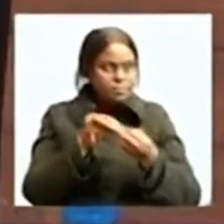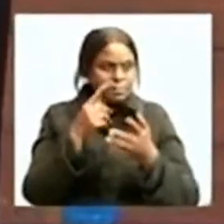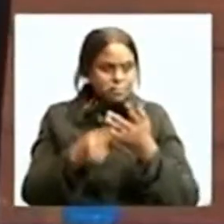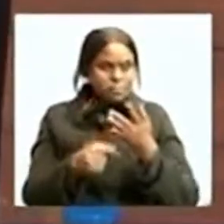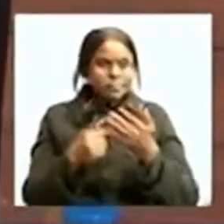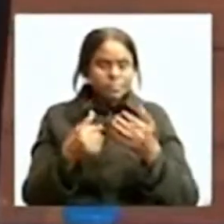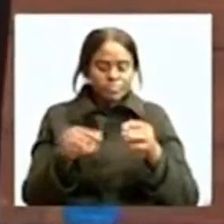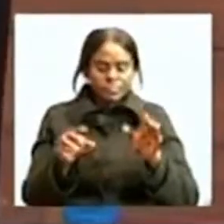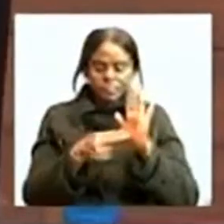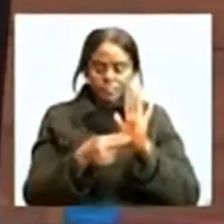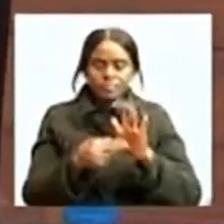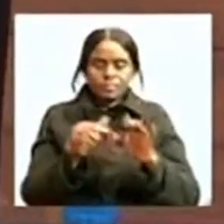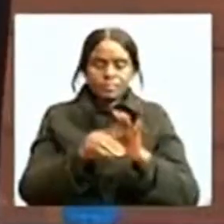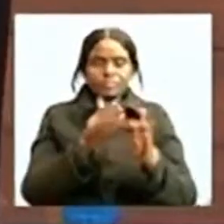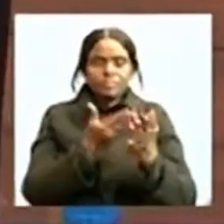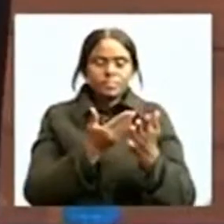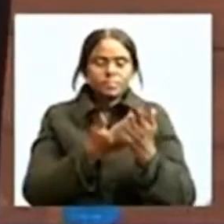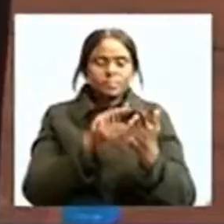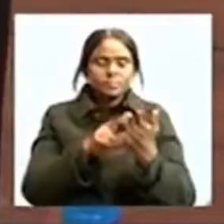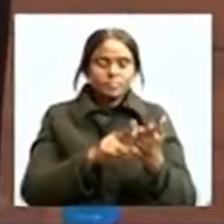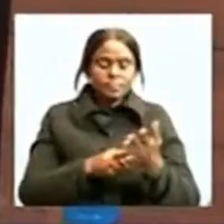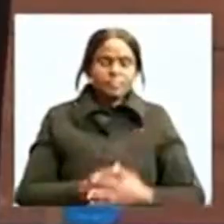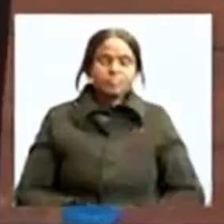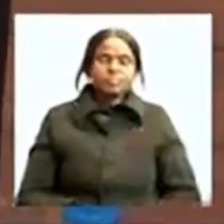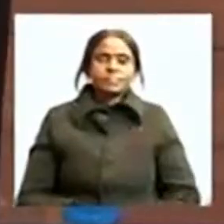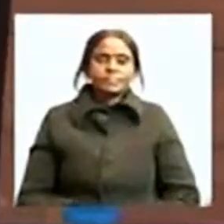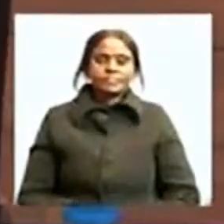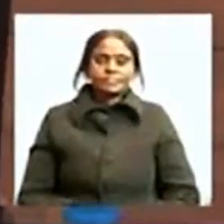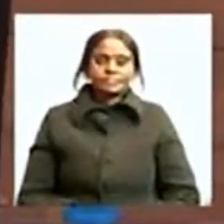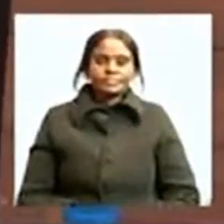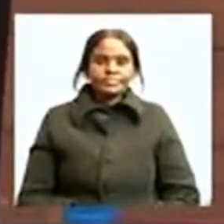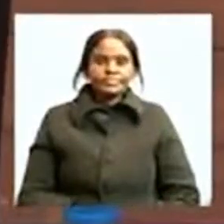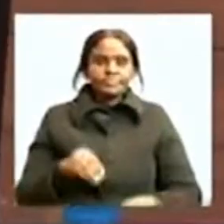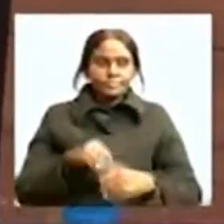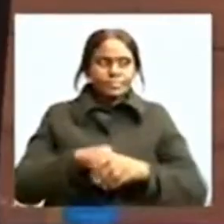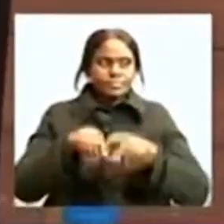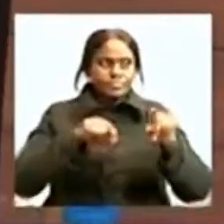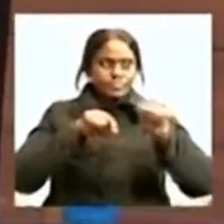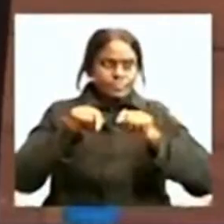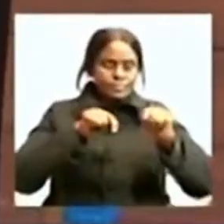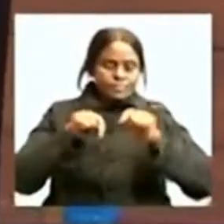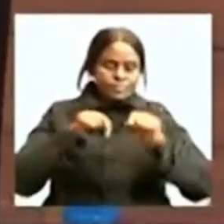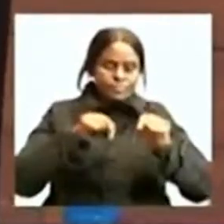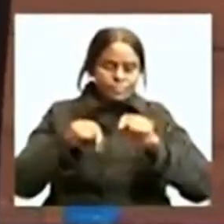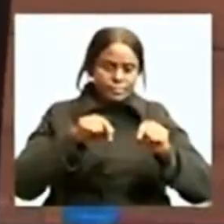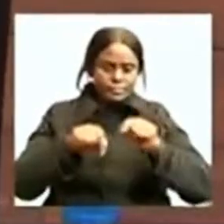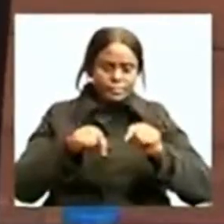that exist in these local authorities, in internal controls